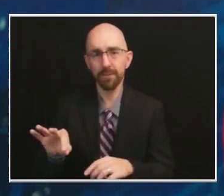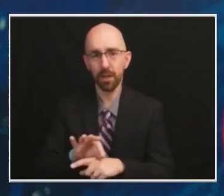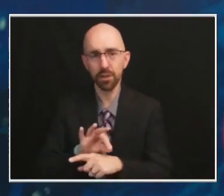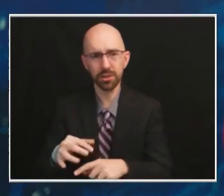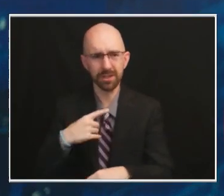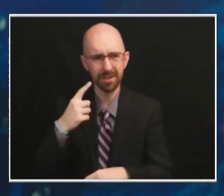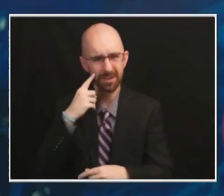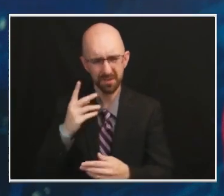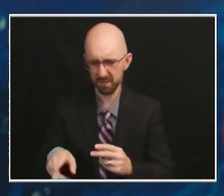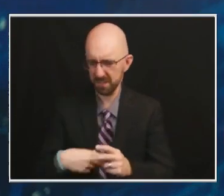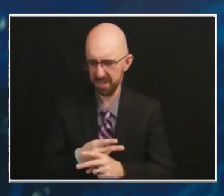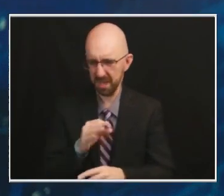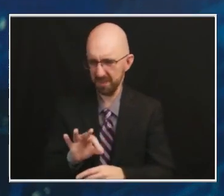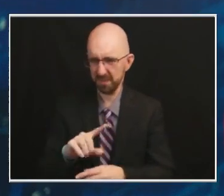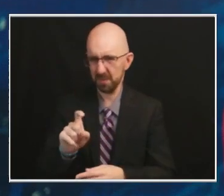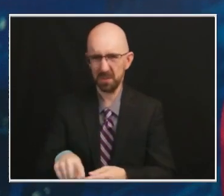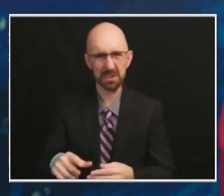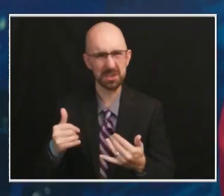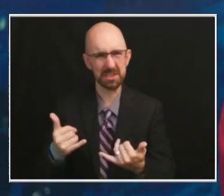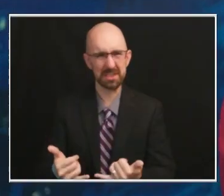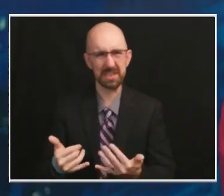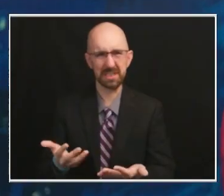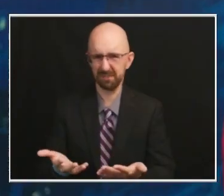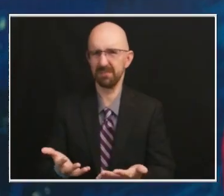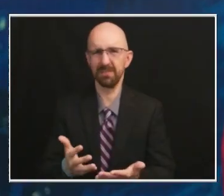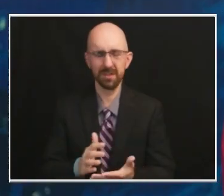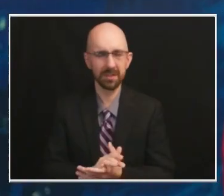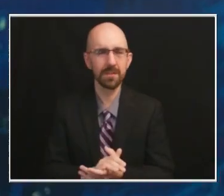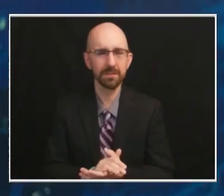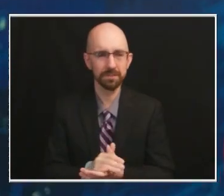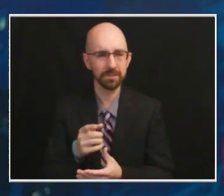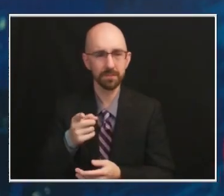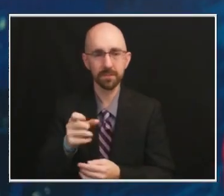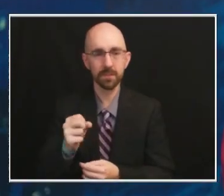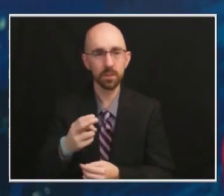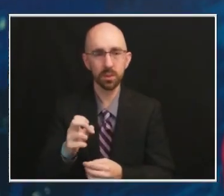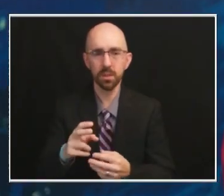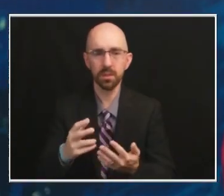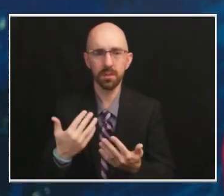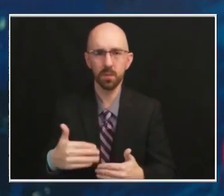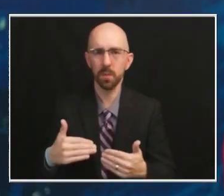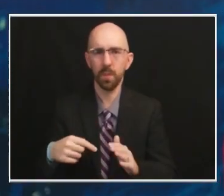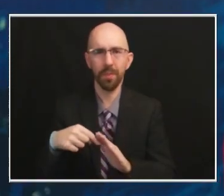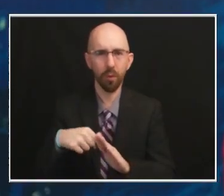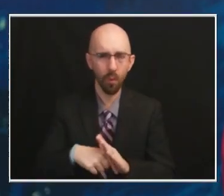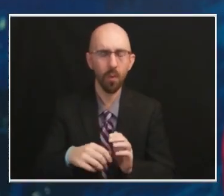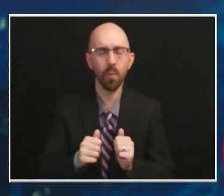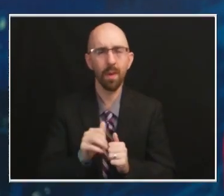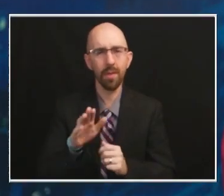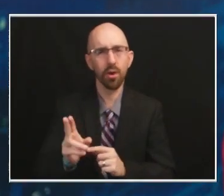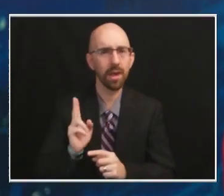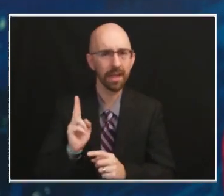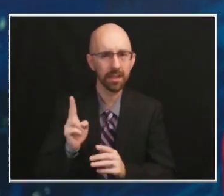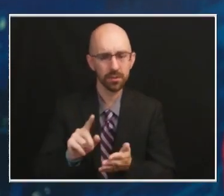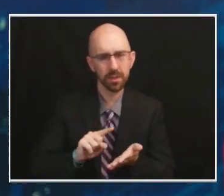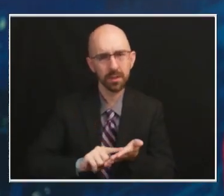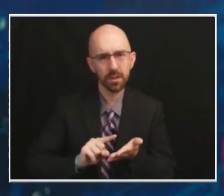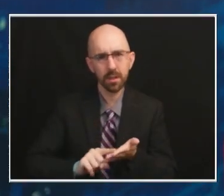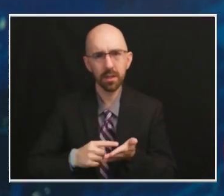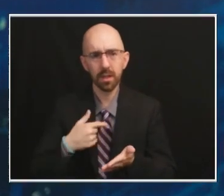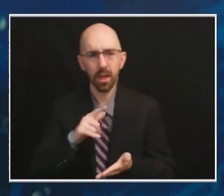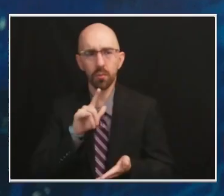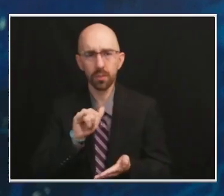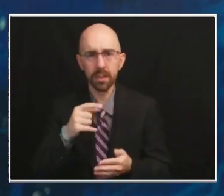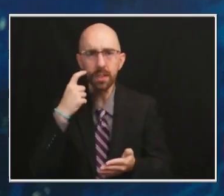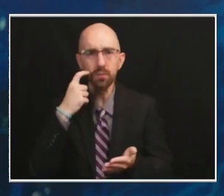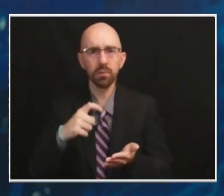thing is this? And she was so thorough with her history, and I really recognized at